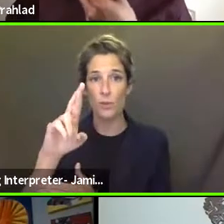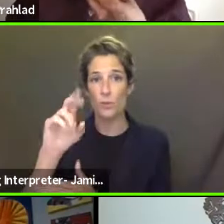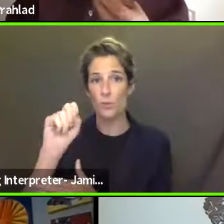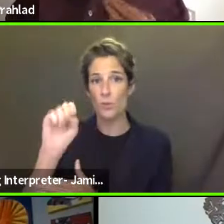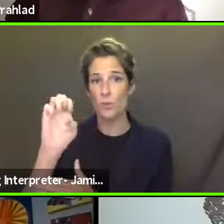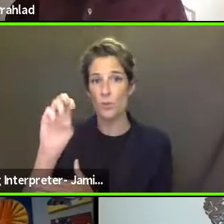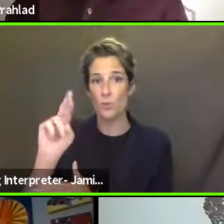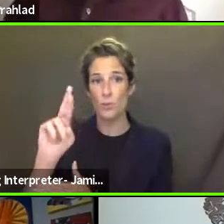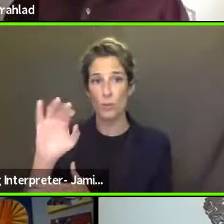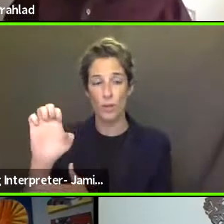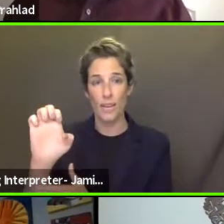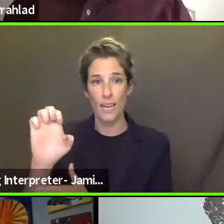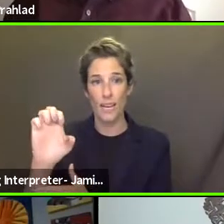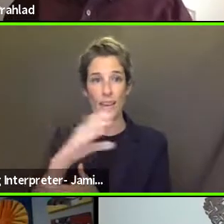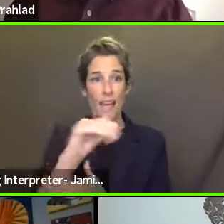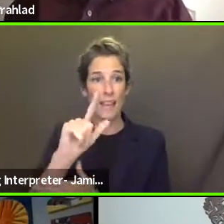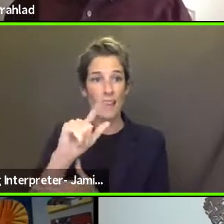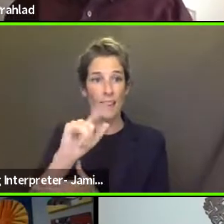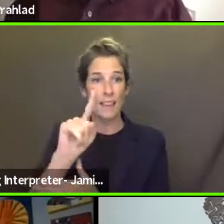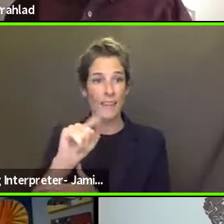already offered.